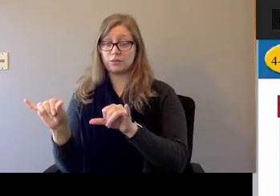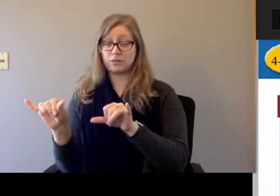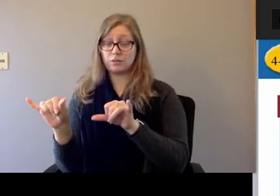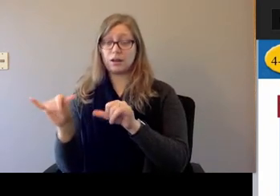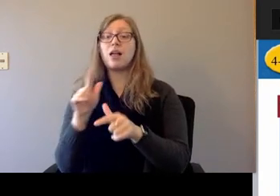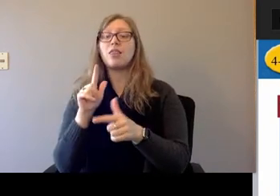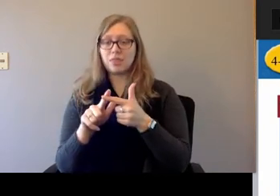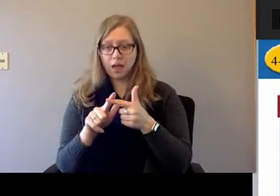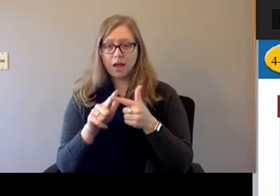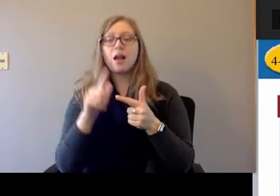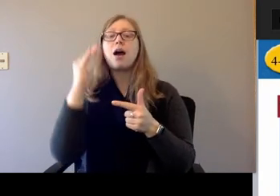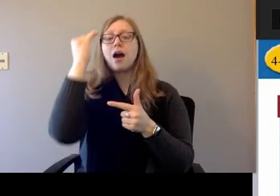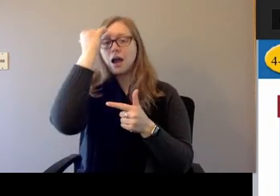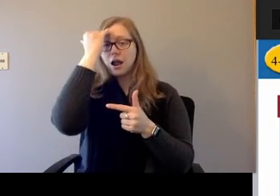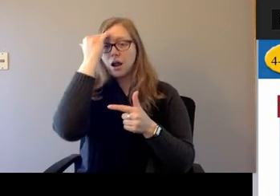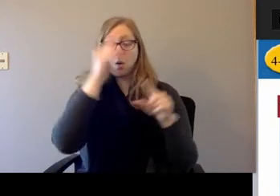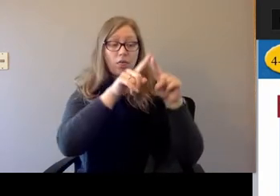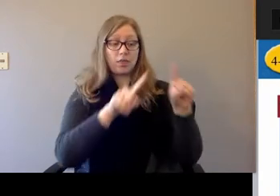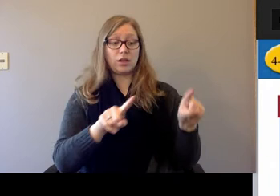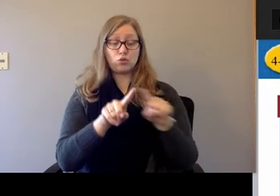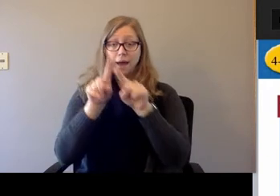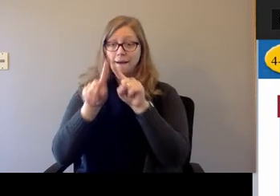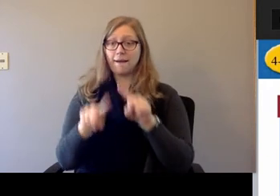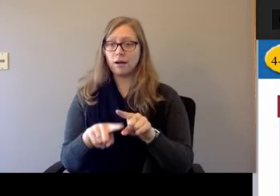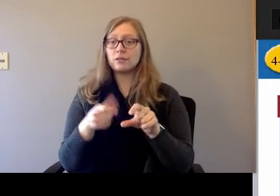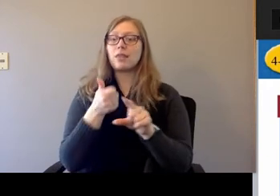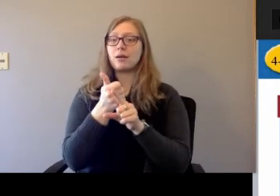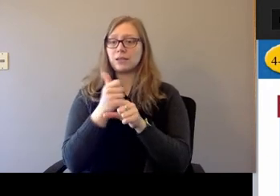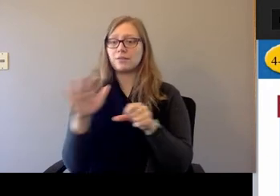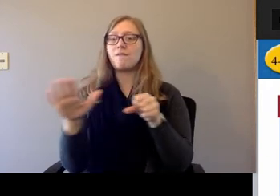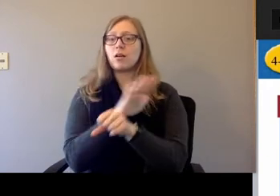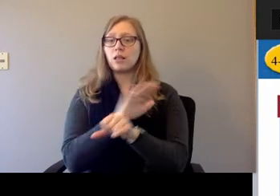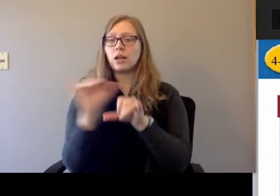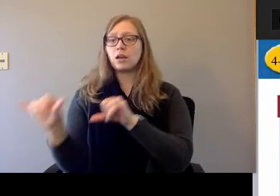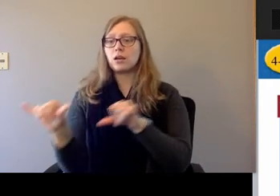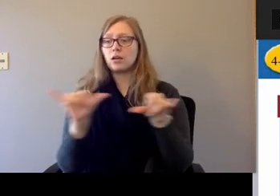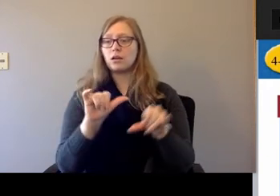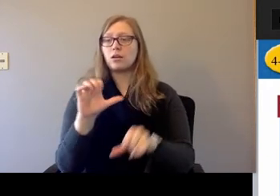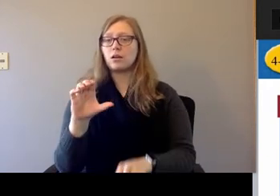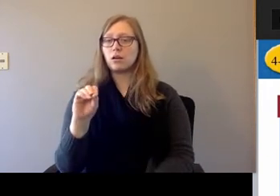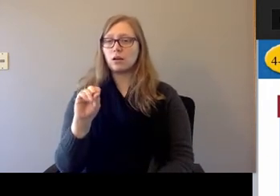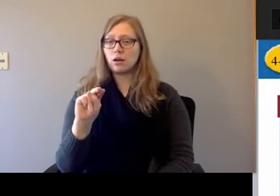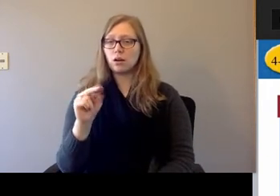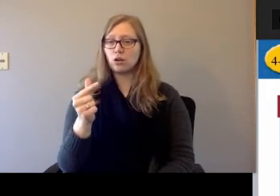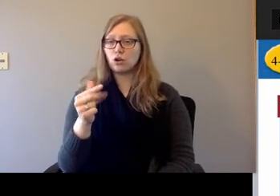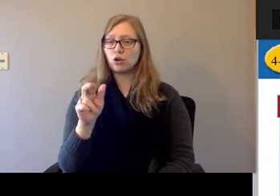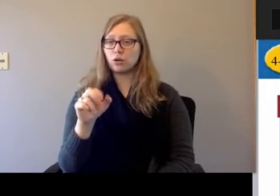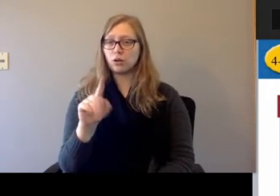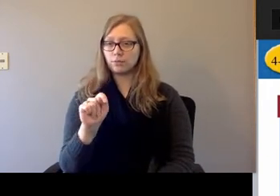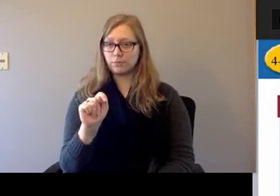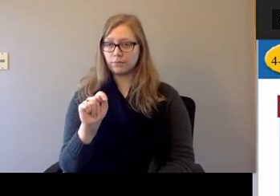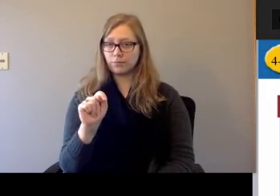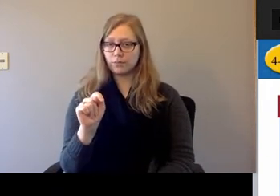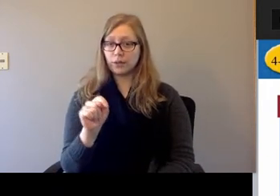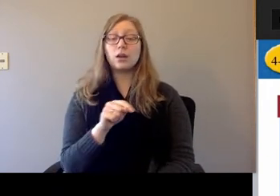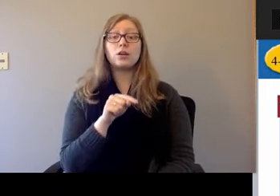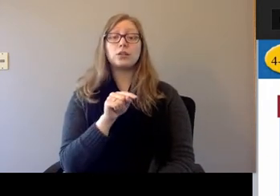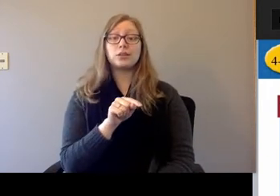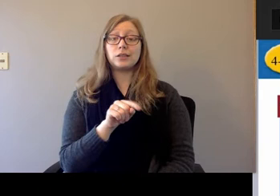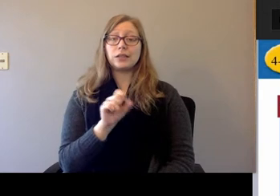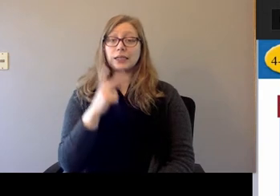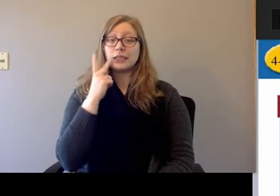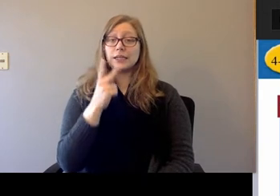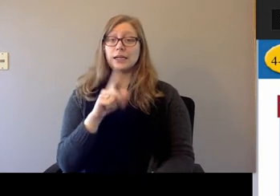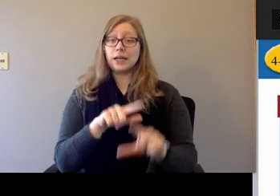know that the triangles are congruent. So you can see in this picture, angle G has one tick mark, angle K has one